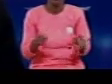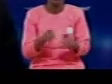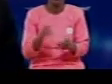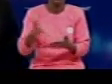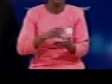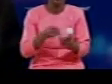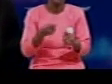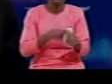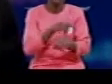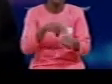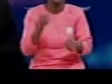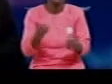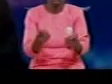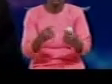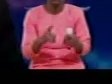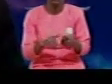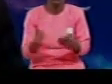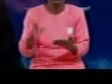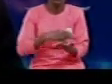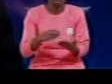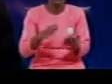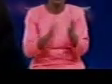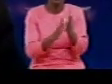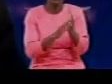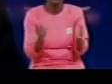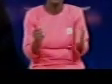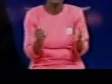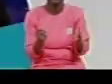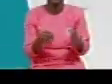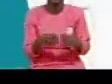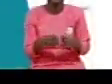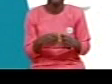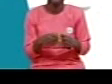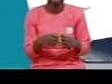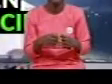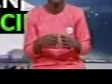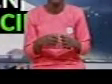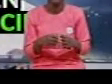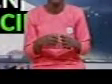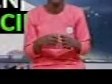sing praise. Be blessed and remain healed.